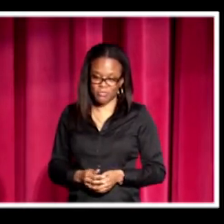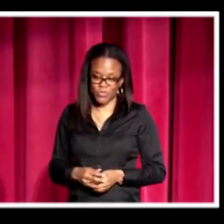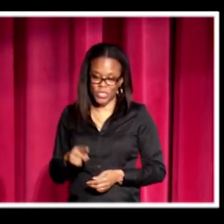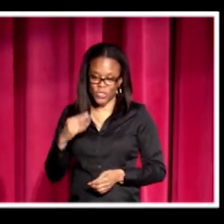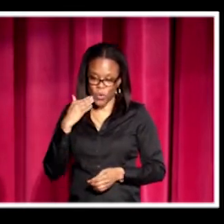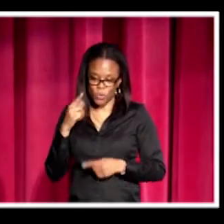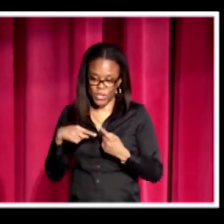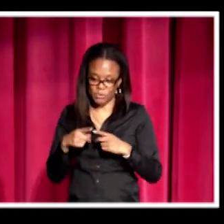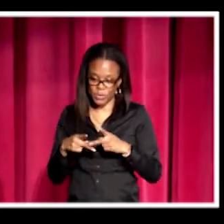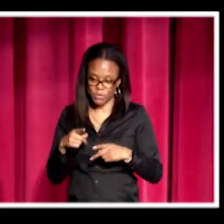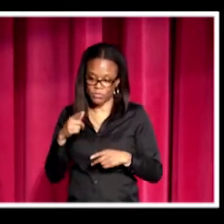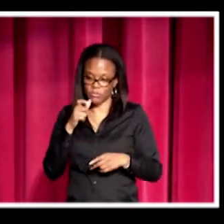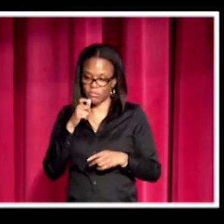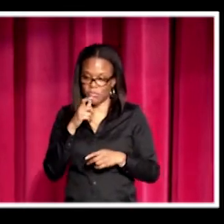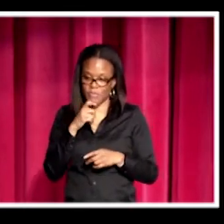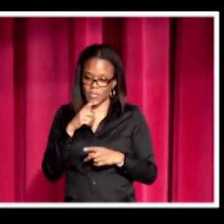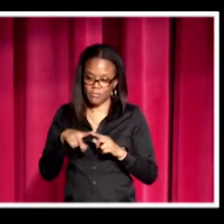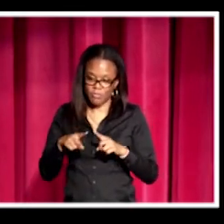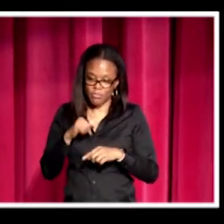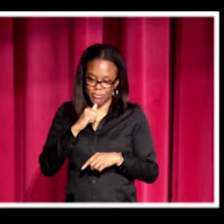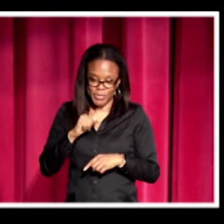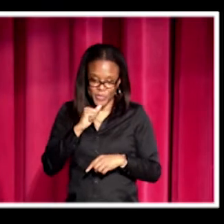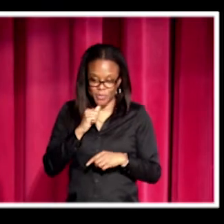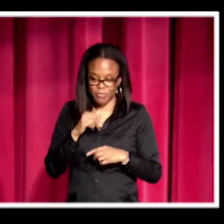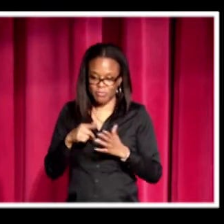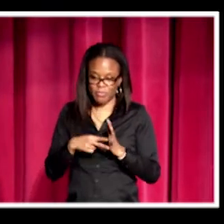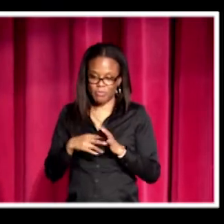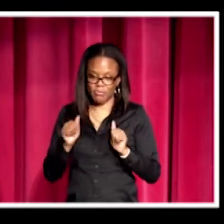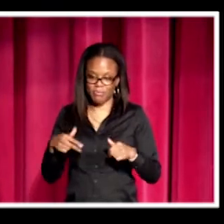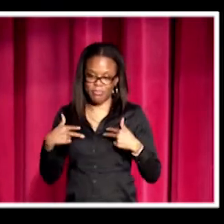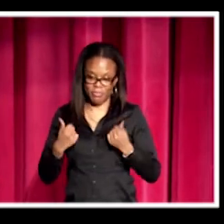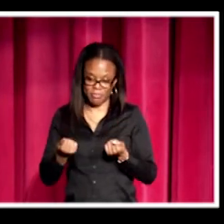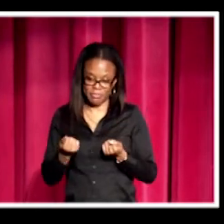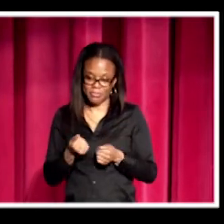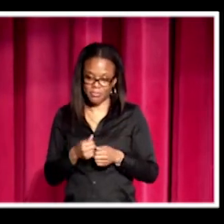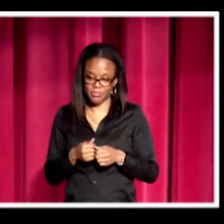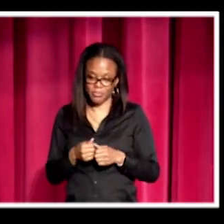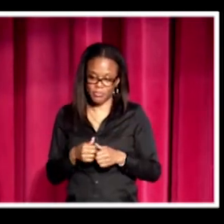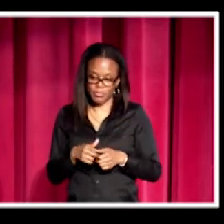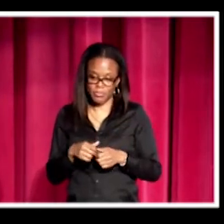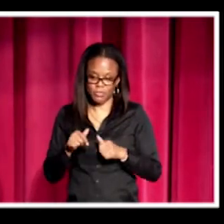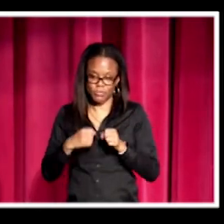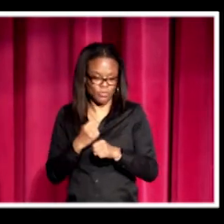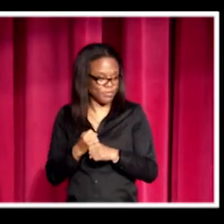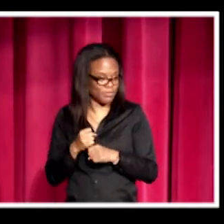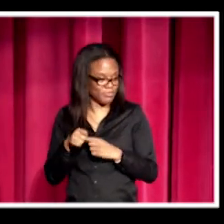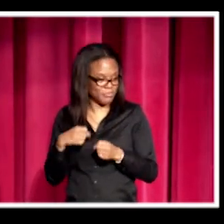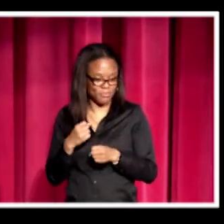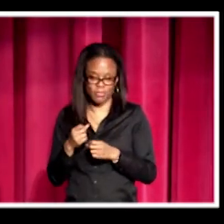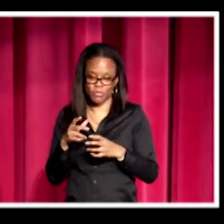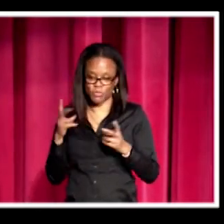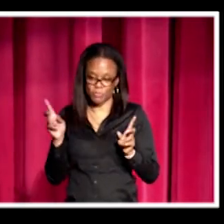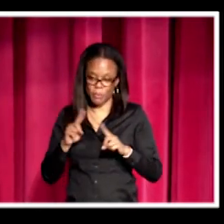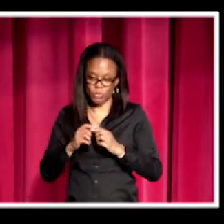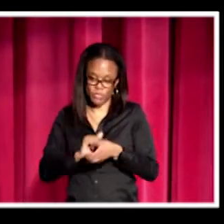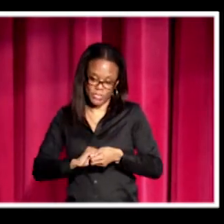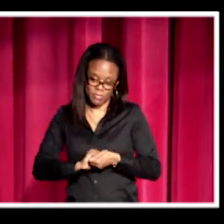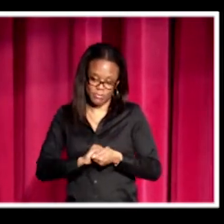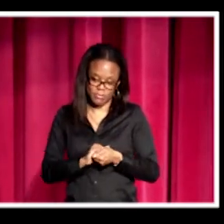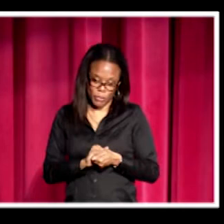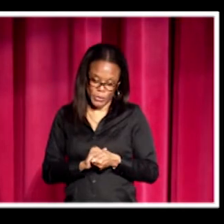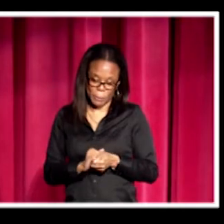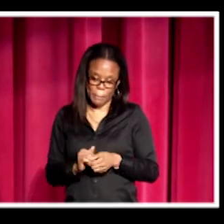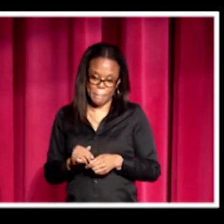for people of every age, living well means staying healthy. So this year, we will announce a partnership to